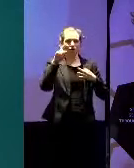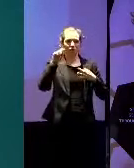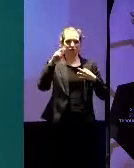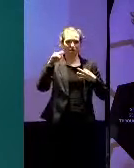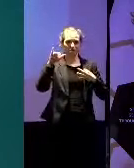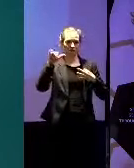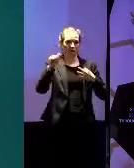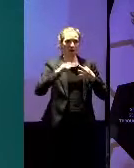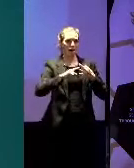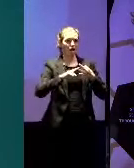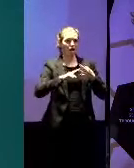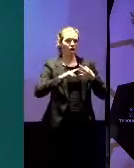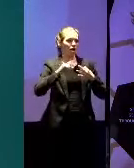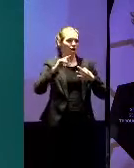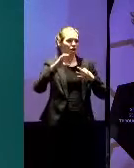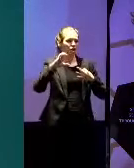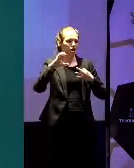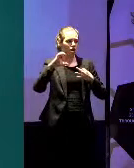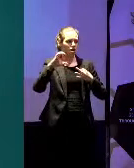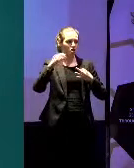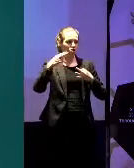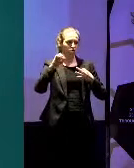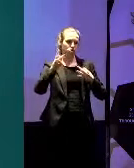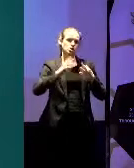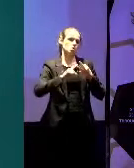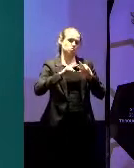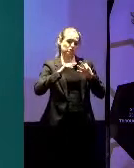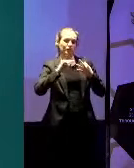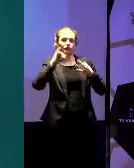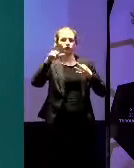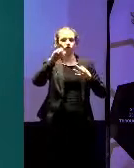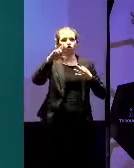and Sarah Chow, who is not here at the moment.